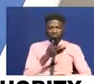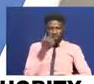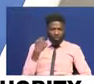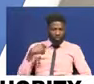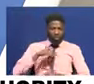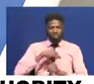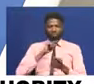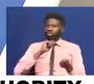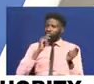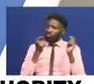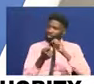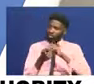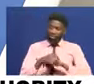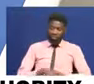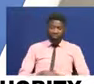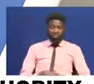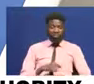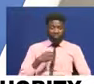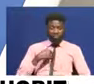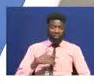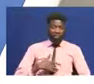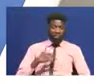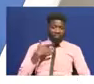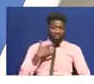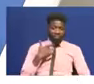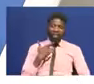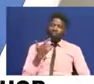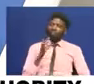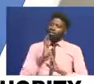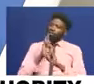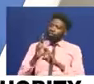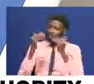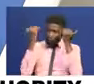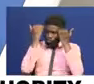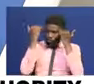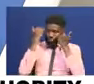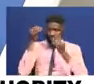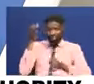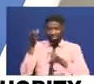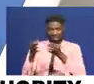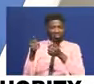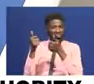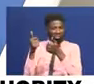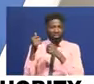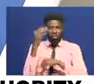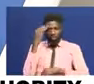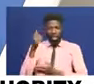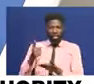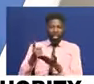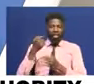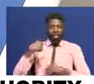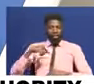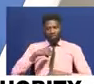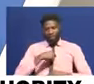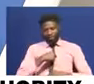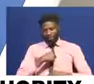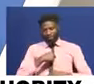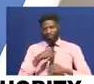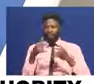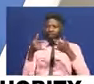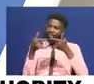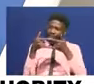Mm-hmm. For me, I think the legal issues are good to have in the sense that they help us be able to sort out some of those